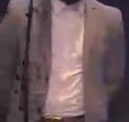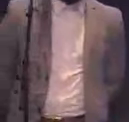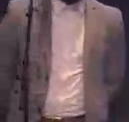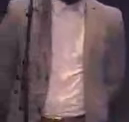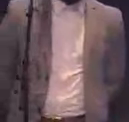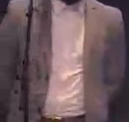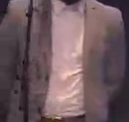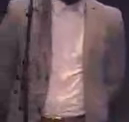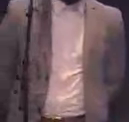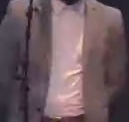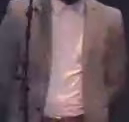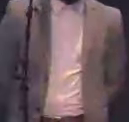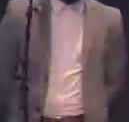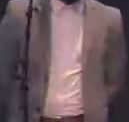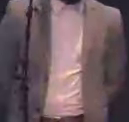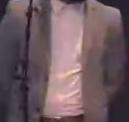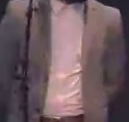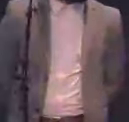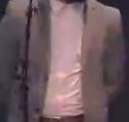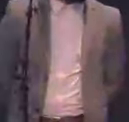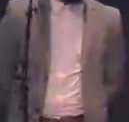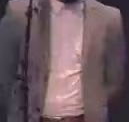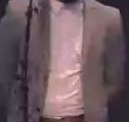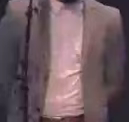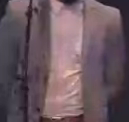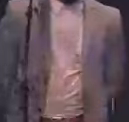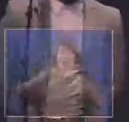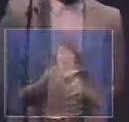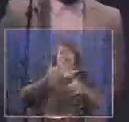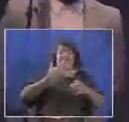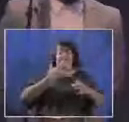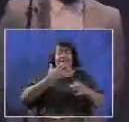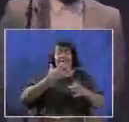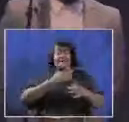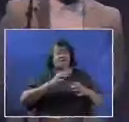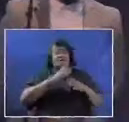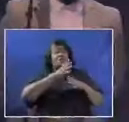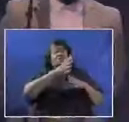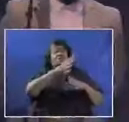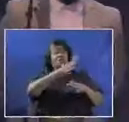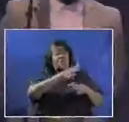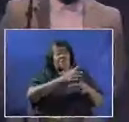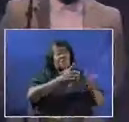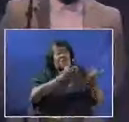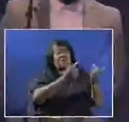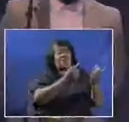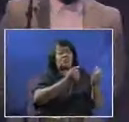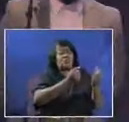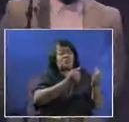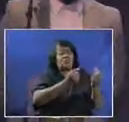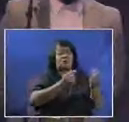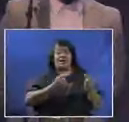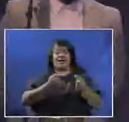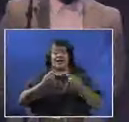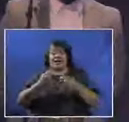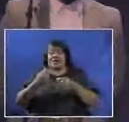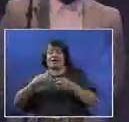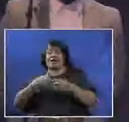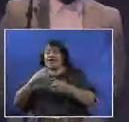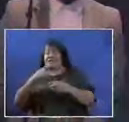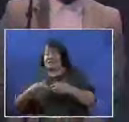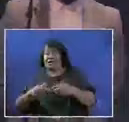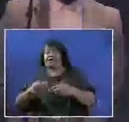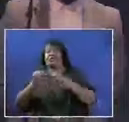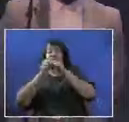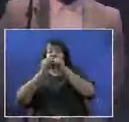are you doing? What are you doing? And she said, well, here's how the blessing pump works. First of